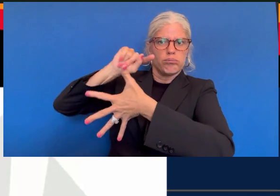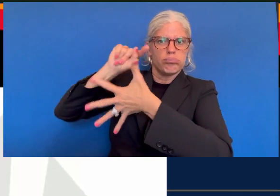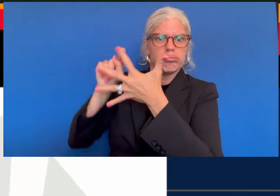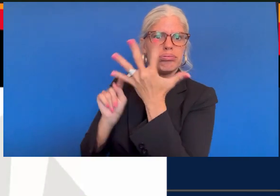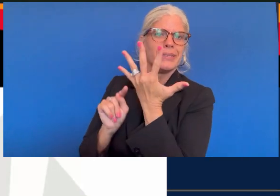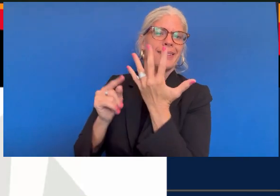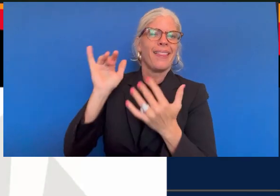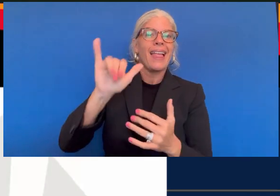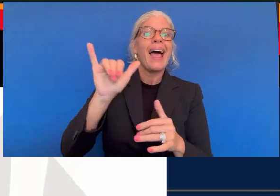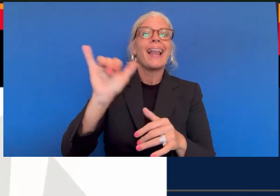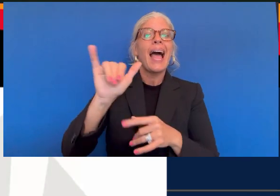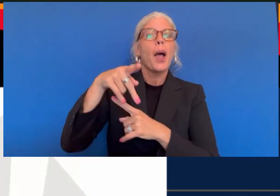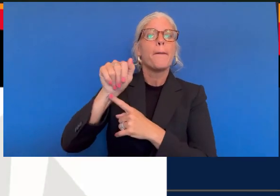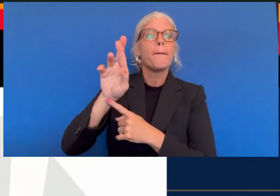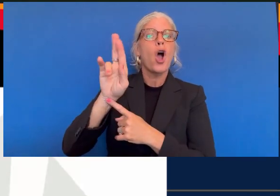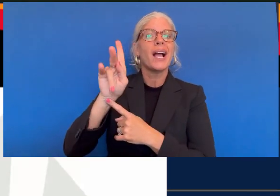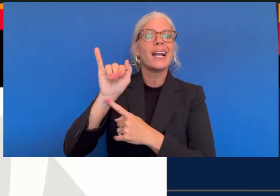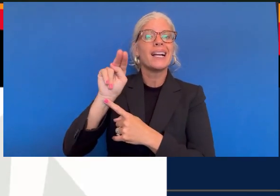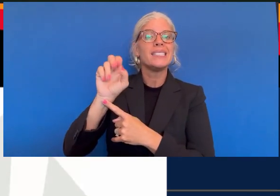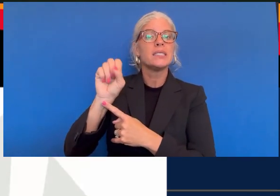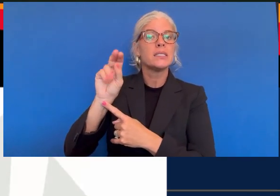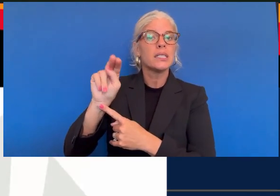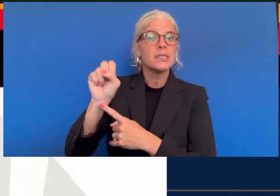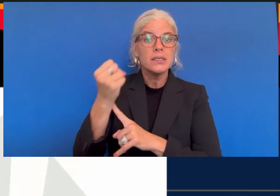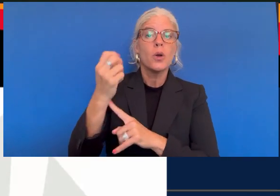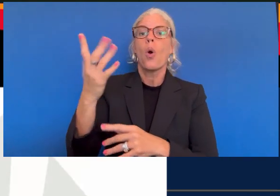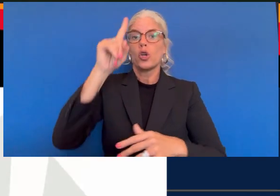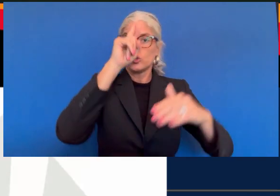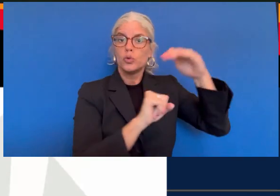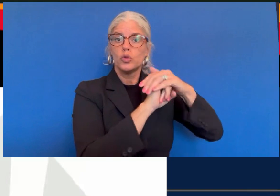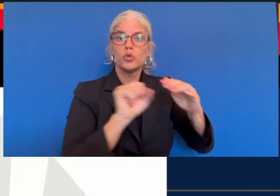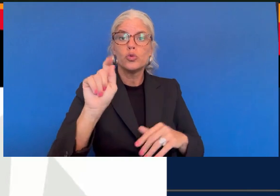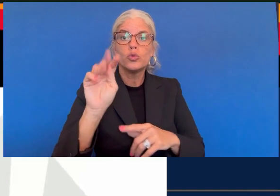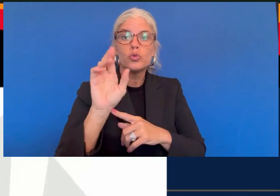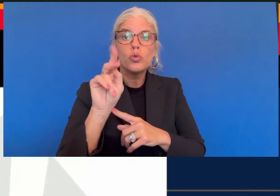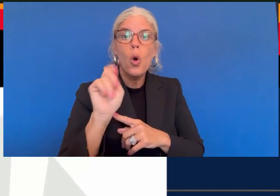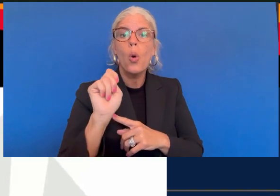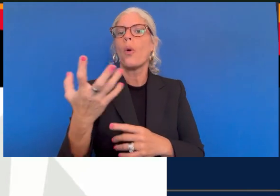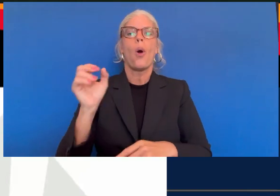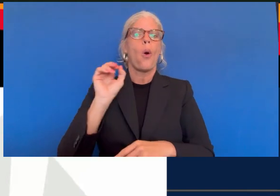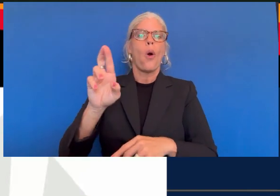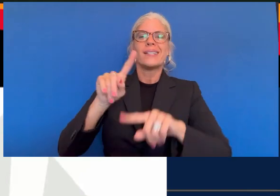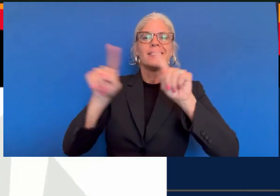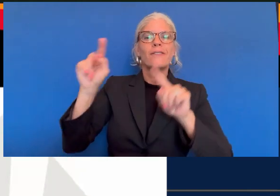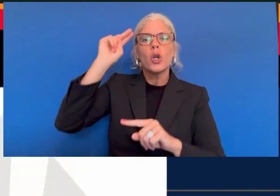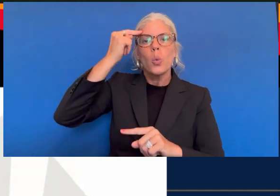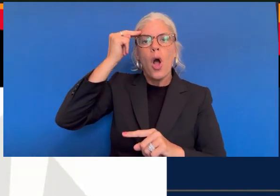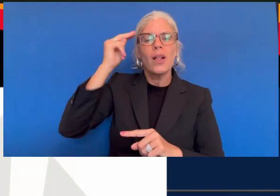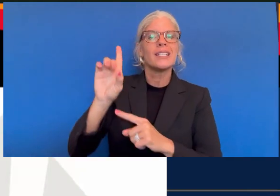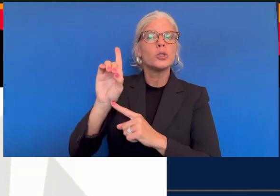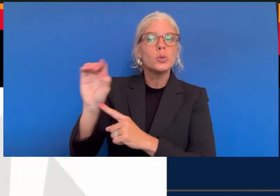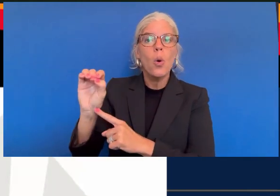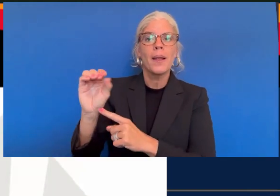hospital, particularly ones that have like Parkinson's and stroke, other neurologic